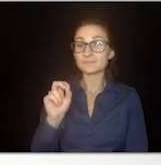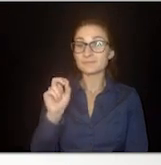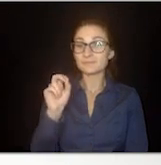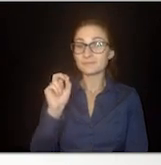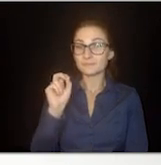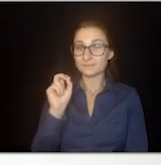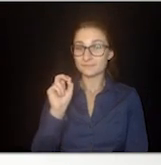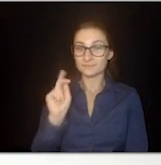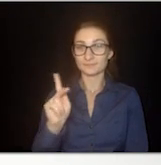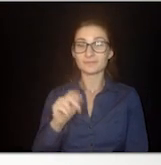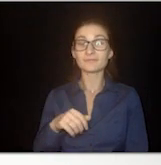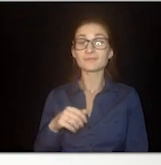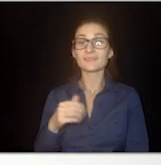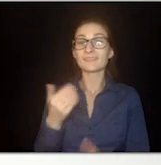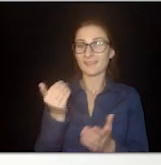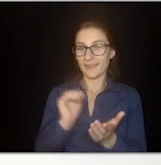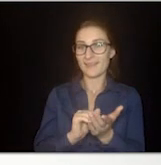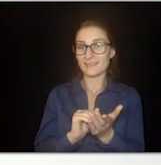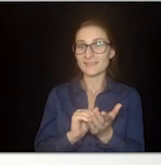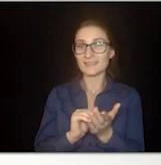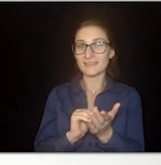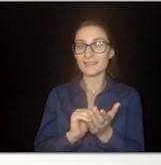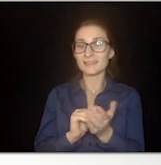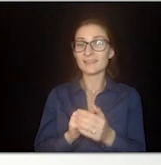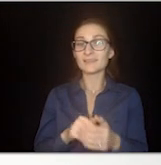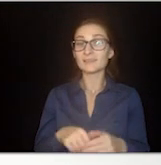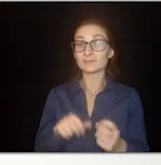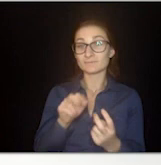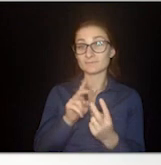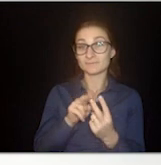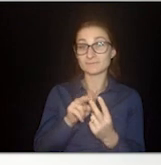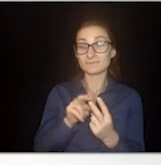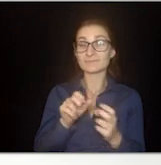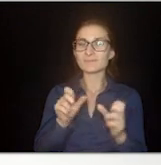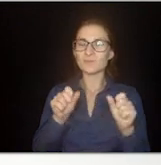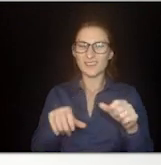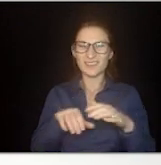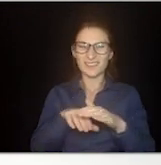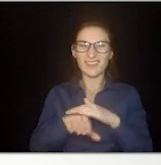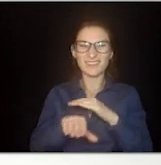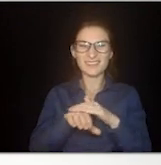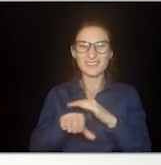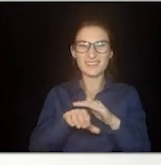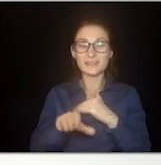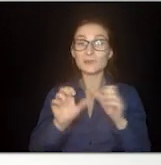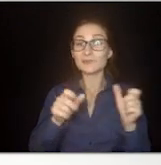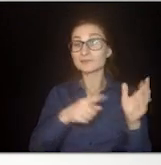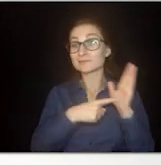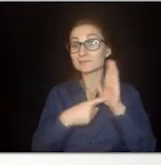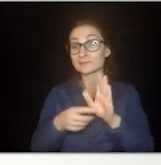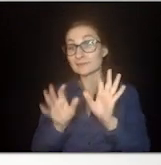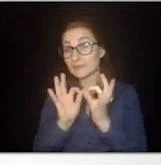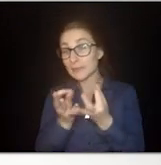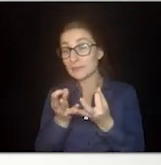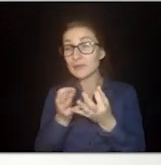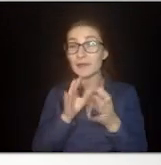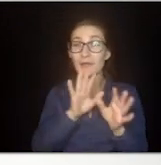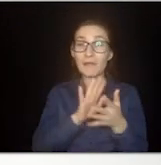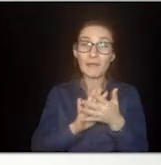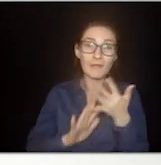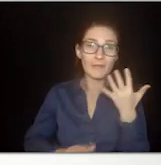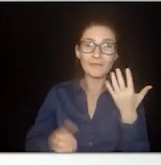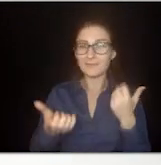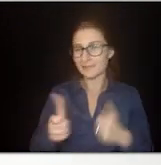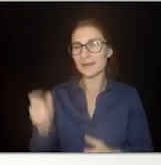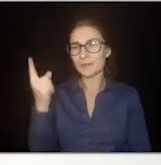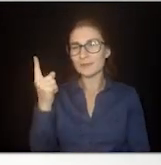Okay, so again, these are all on Almost YouTube. finished. You can have access to these. You can show these to family members. You can Anna show them looks to her